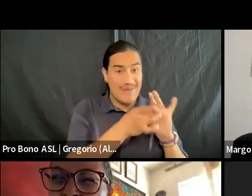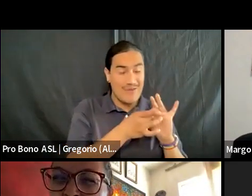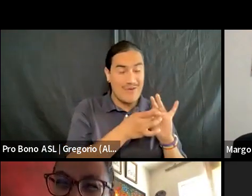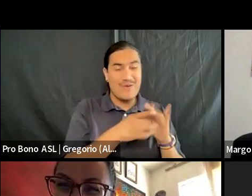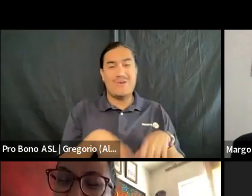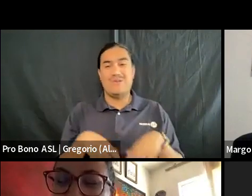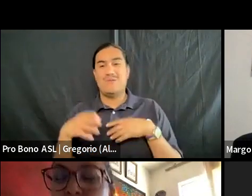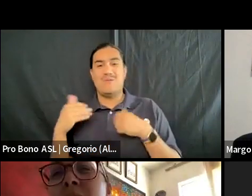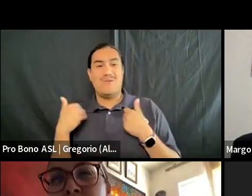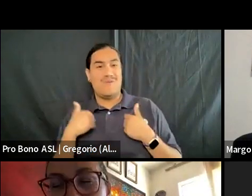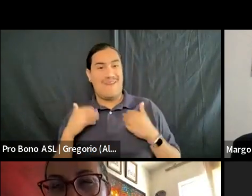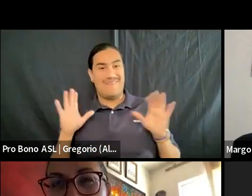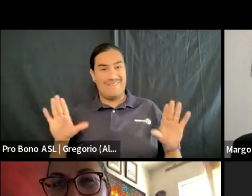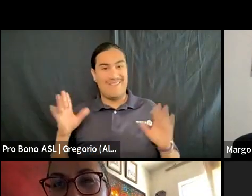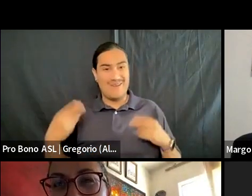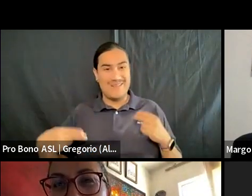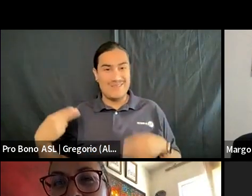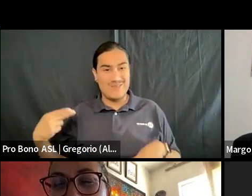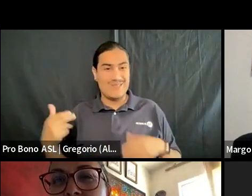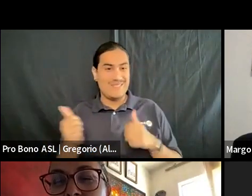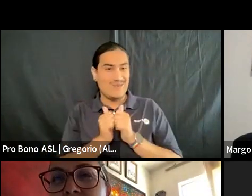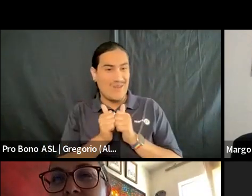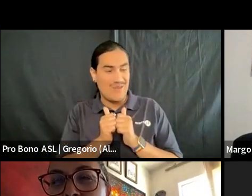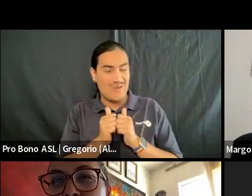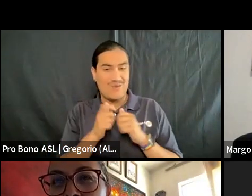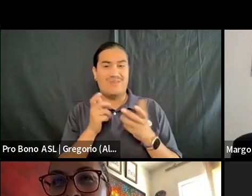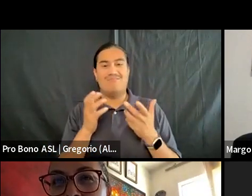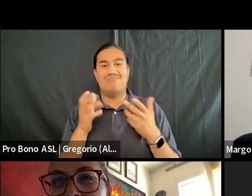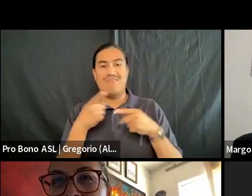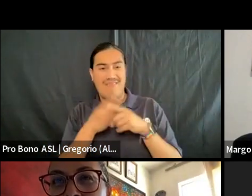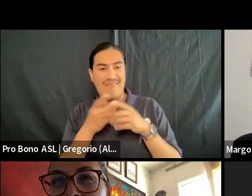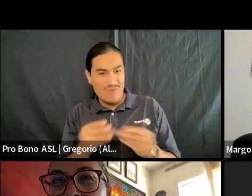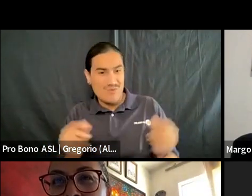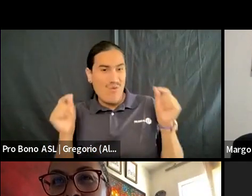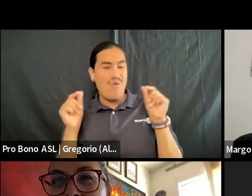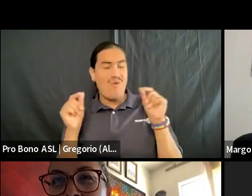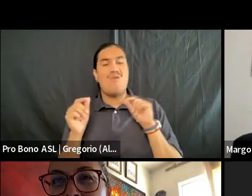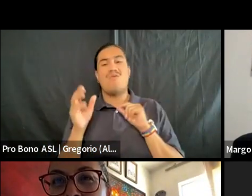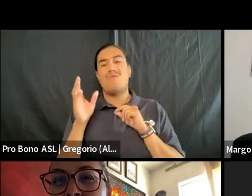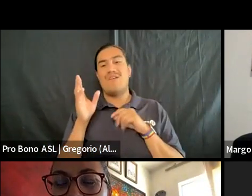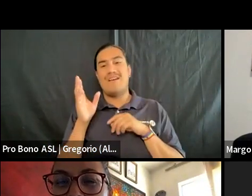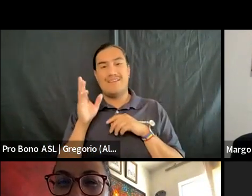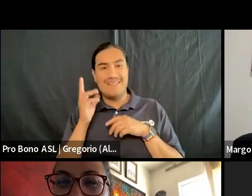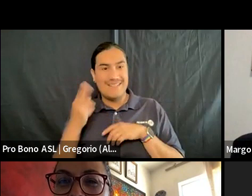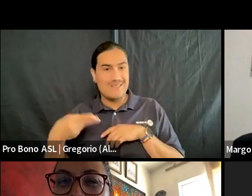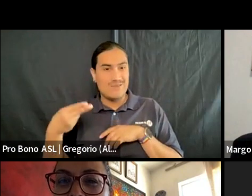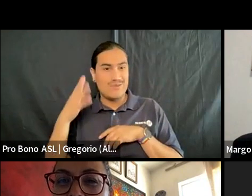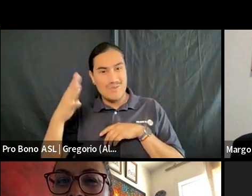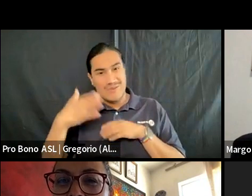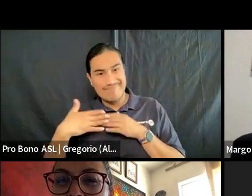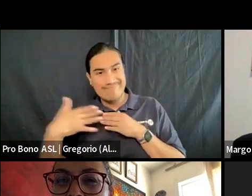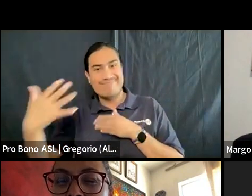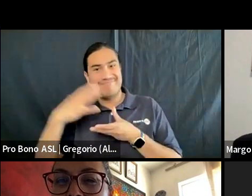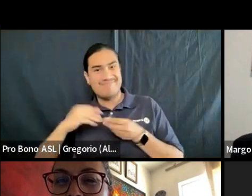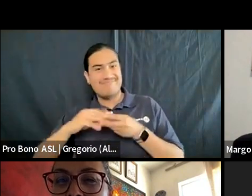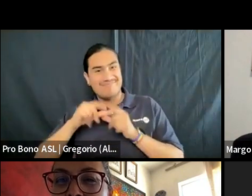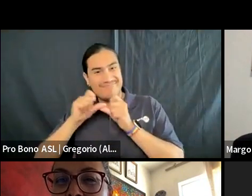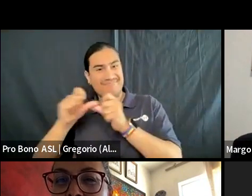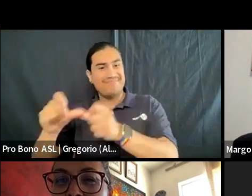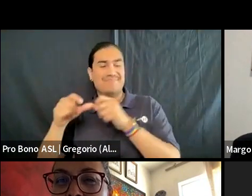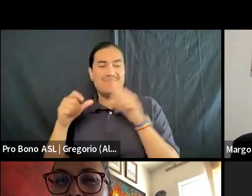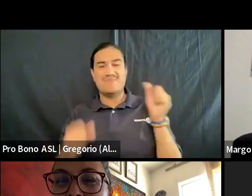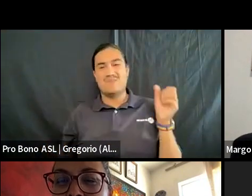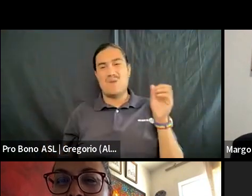history. Except for the present conflict, and the history is about to be born from that. So I think